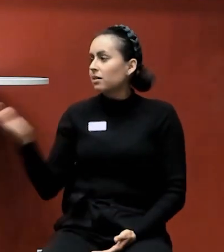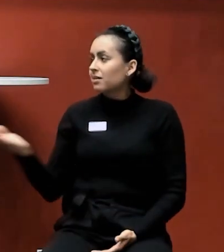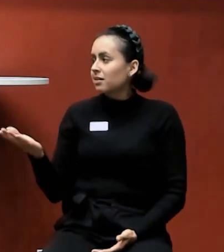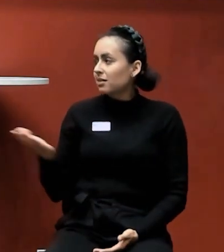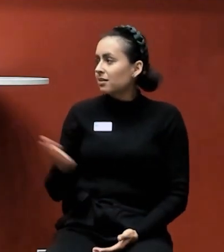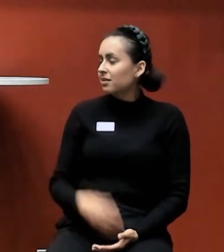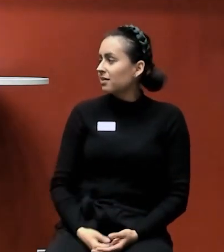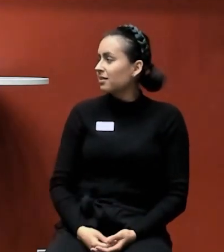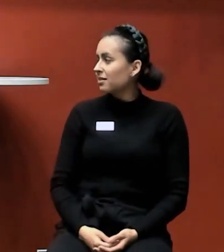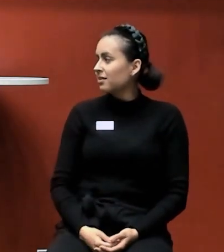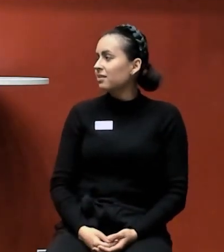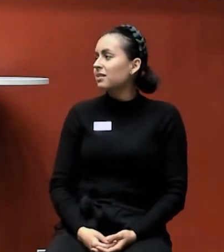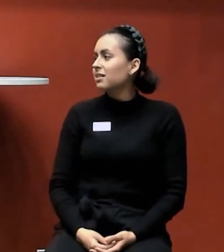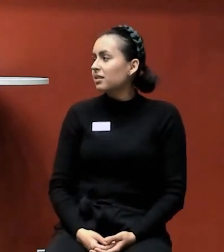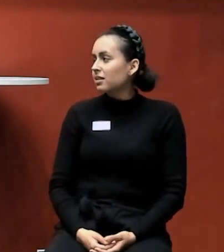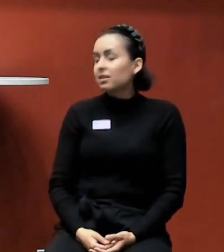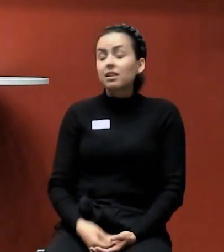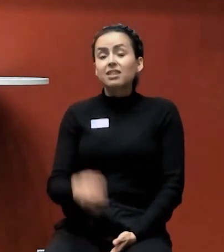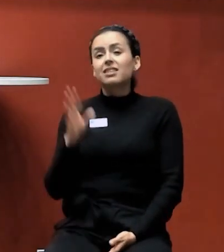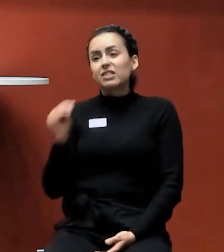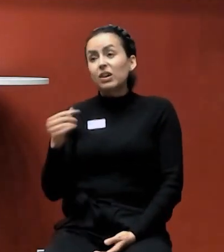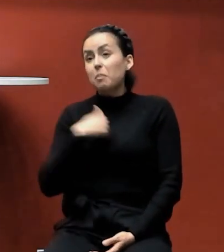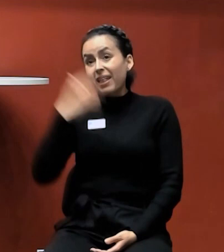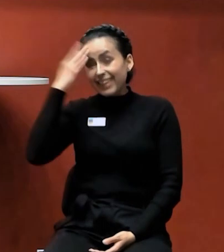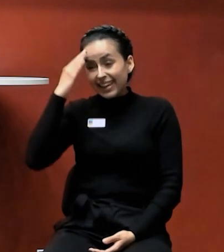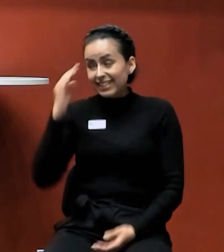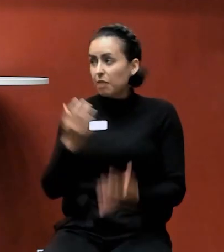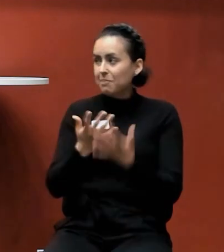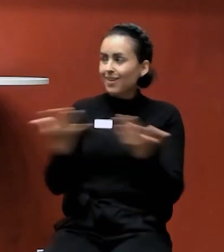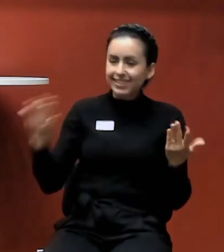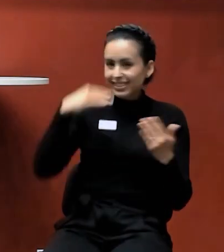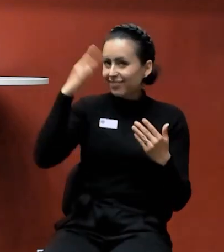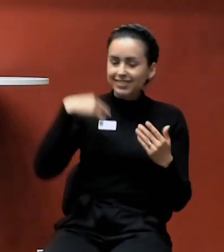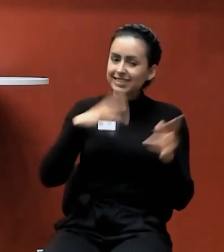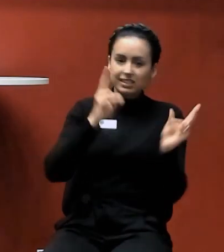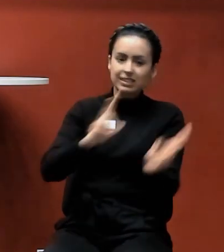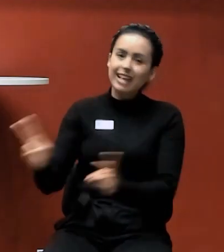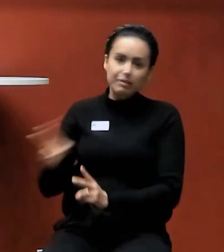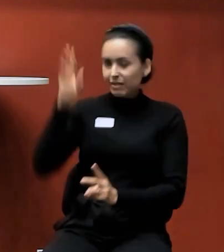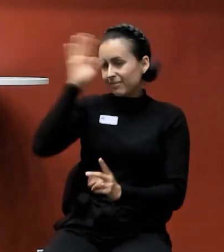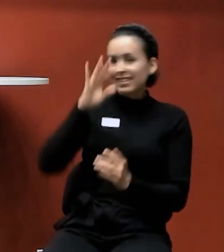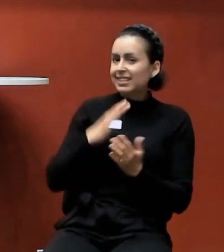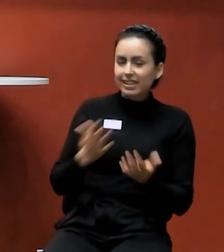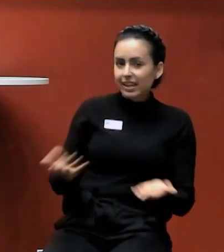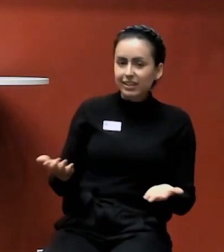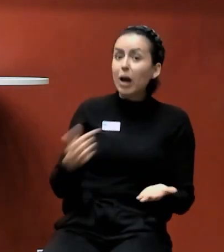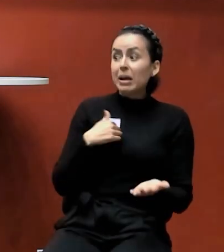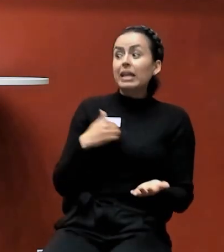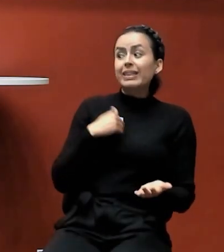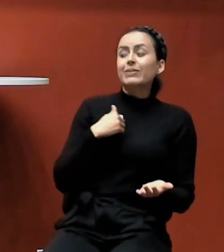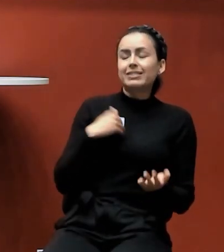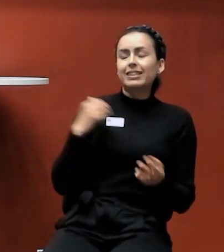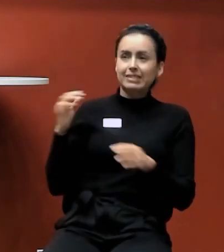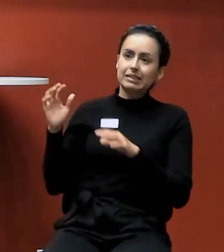yeah. I know. And I know that a lot of people are not going to agree with that. I can feel it